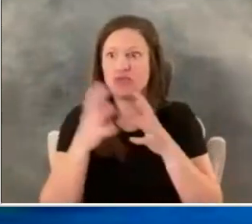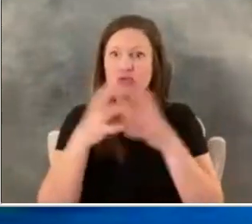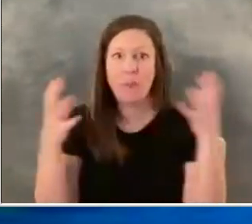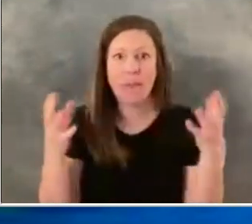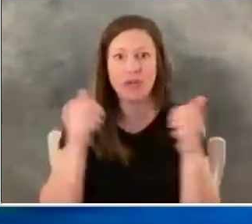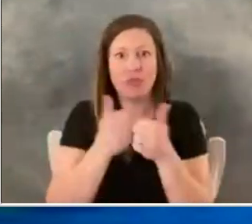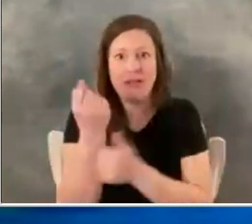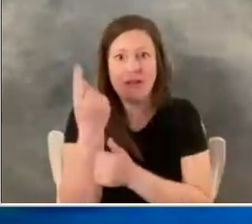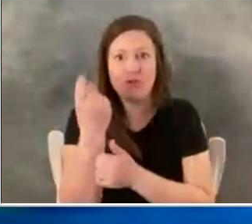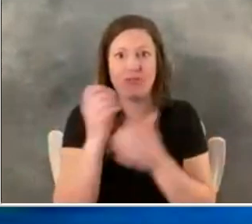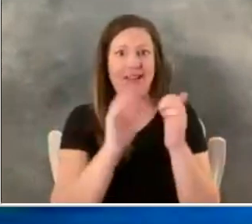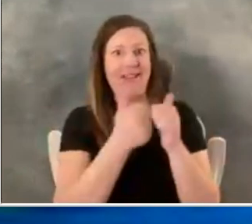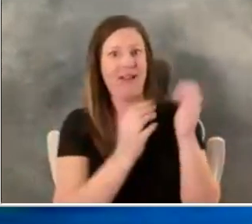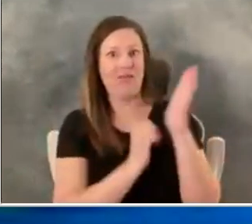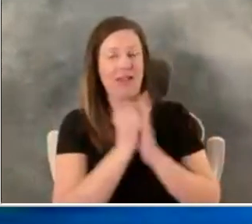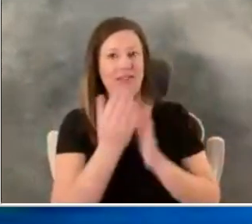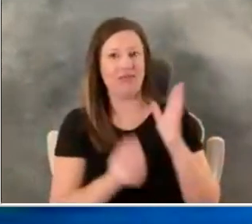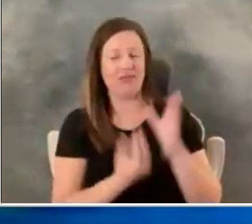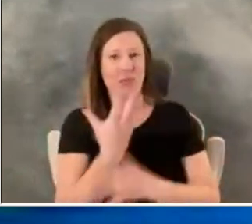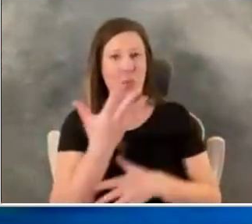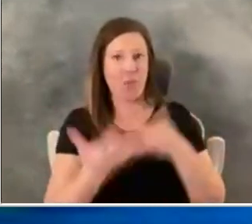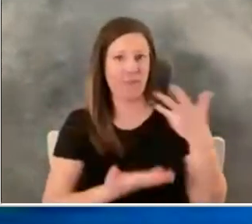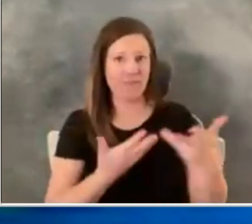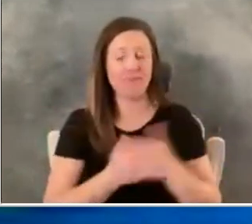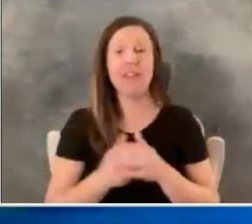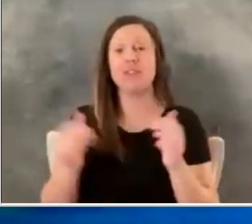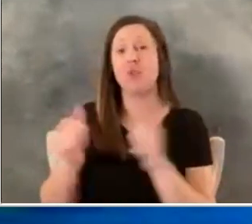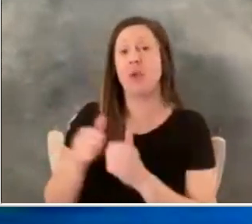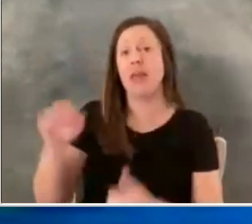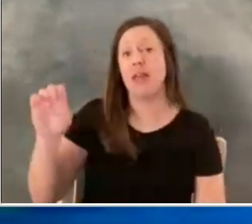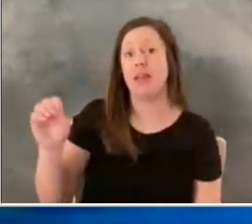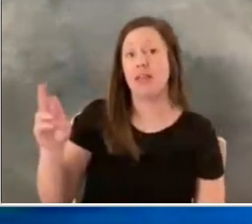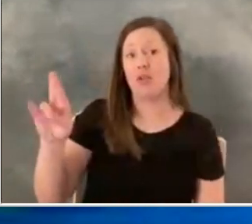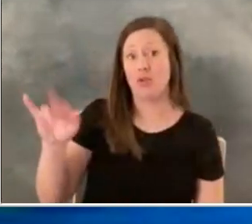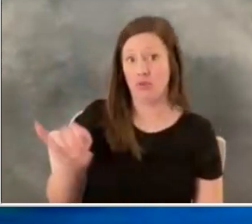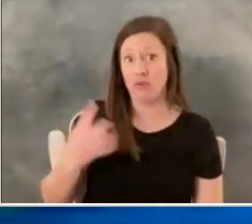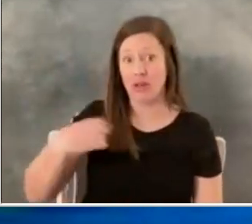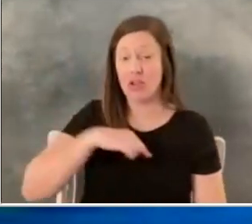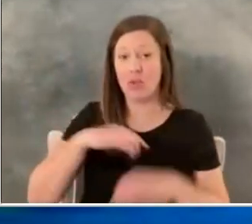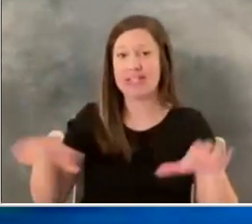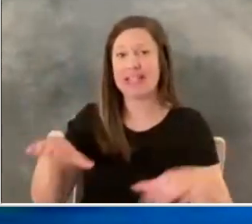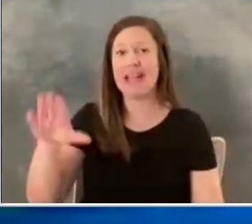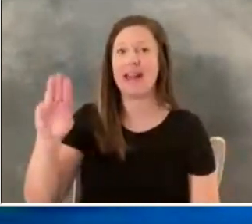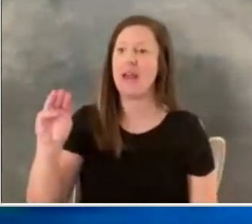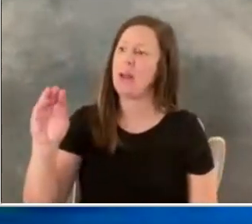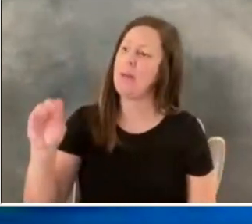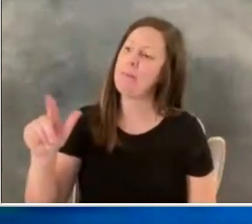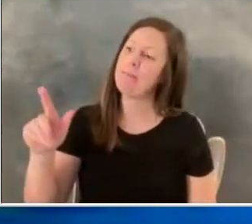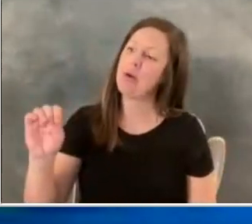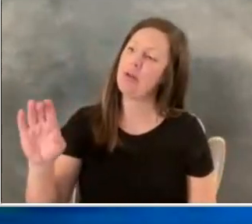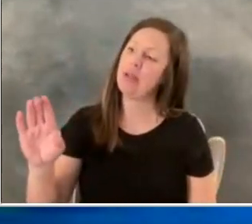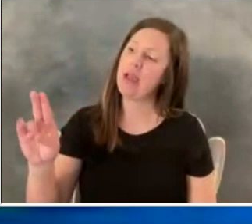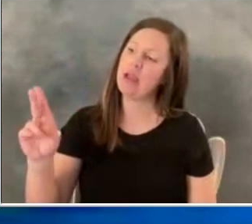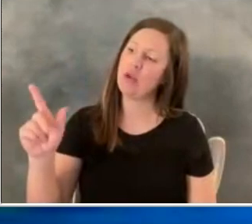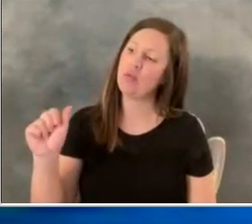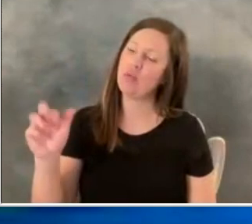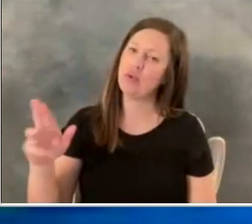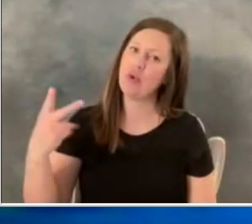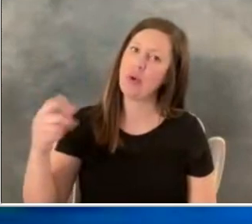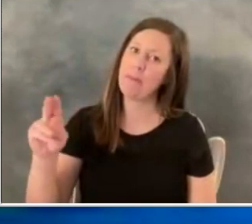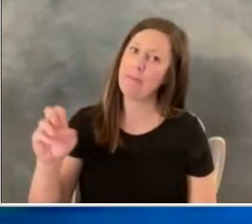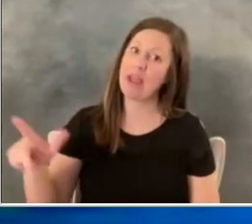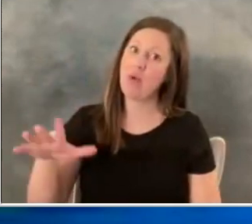cancer to grow. And so in Yuri's case, we did a molecular panel, and we found what's called an ALK